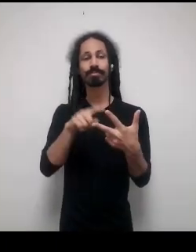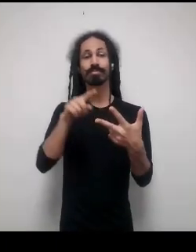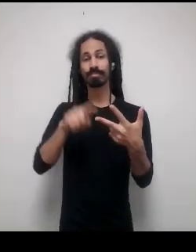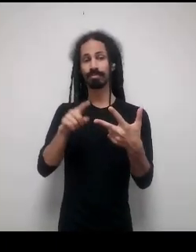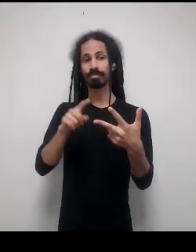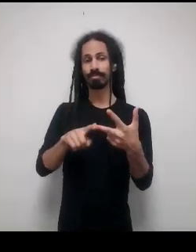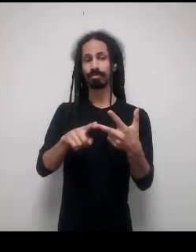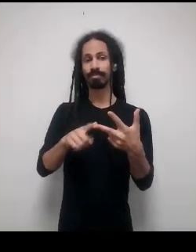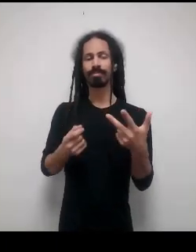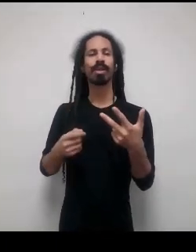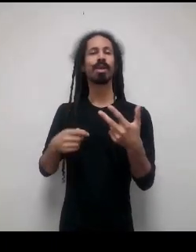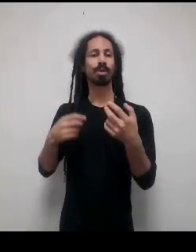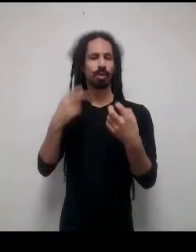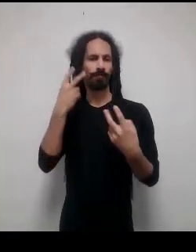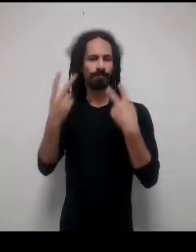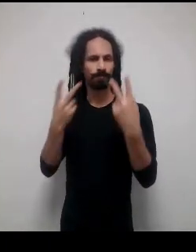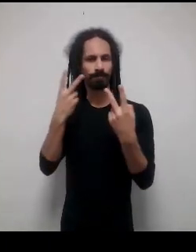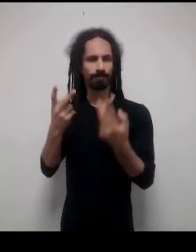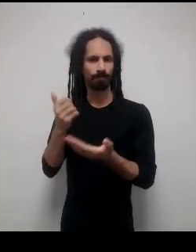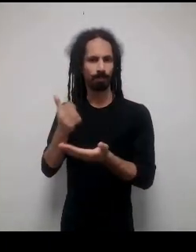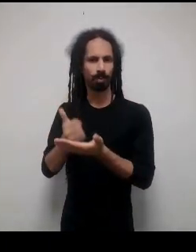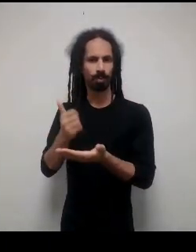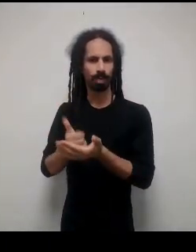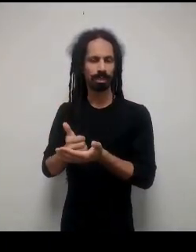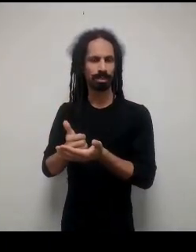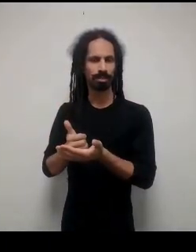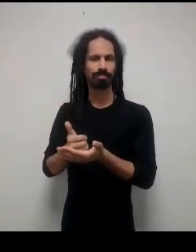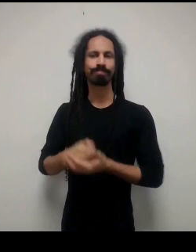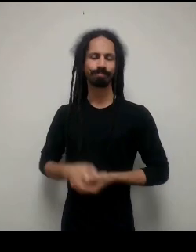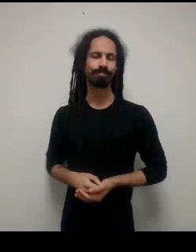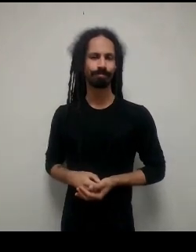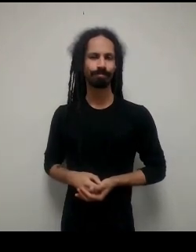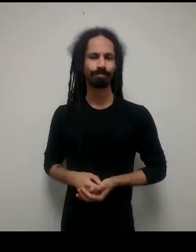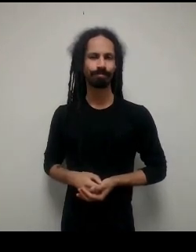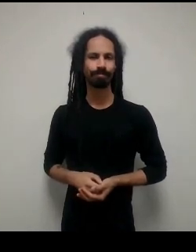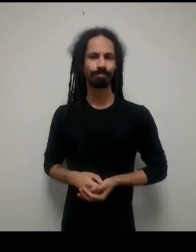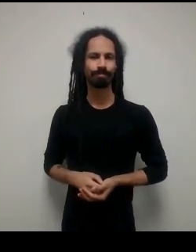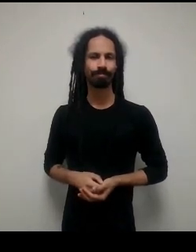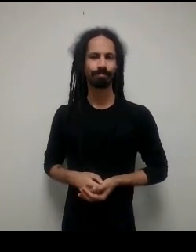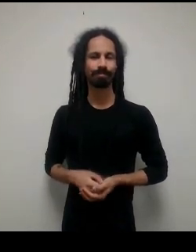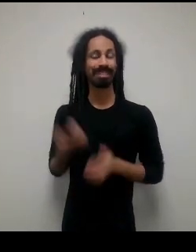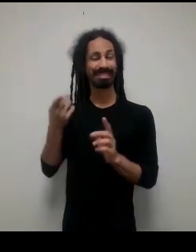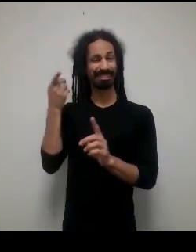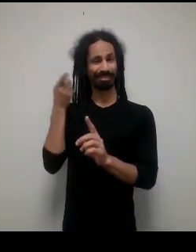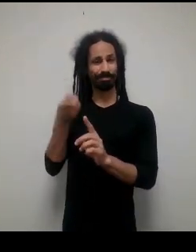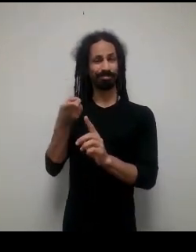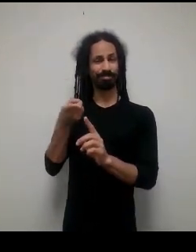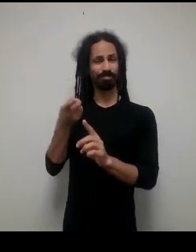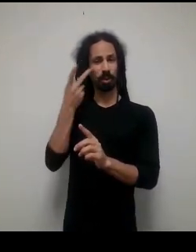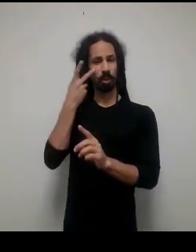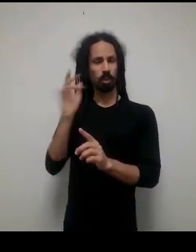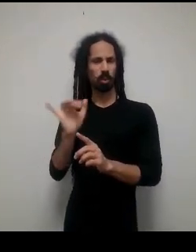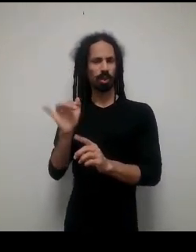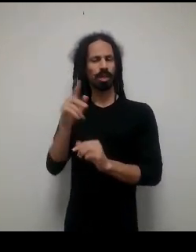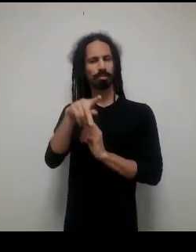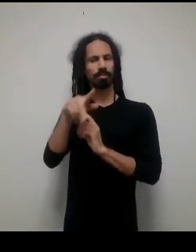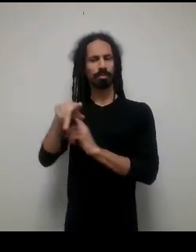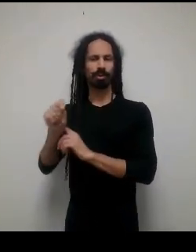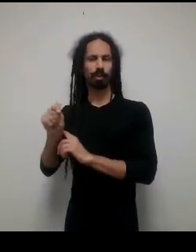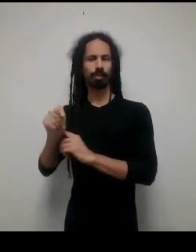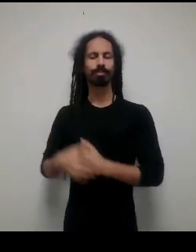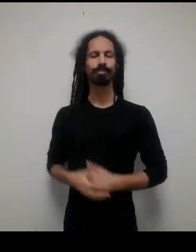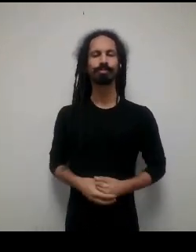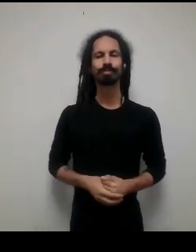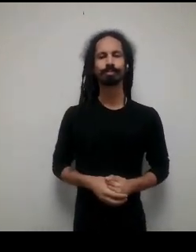The next one I want to cover regarding visual elements are visual aids. And specifically, we're going to talk about PowerPoint slides.